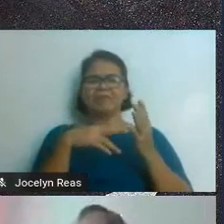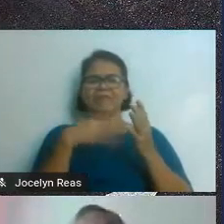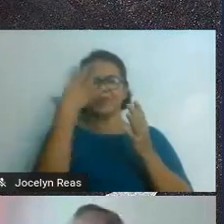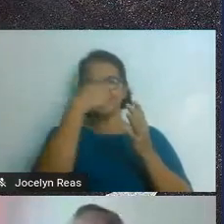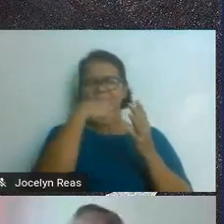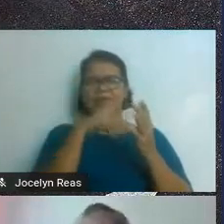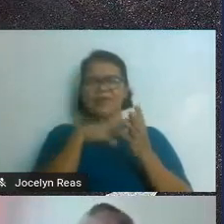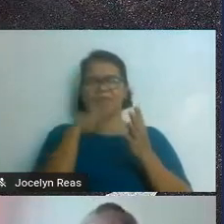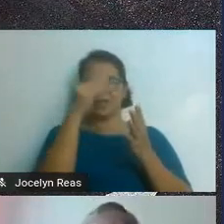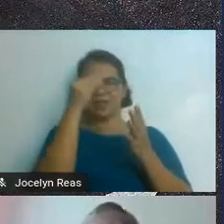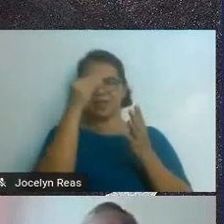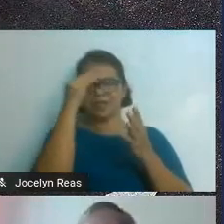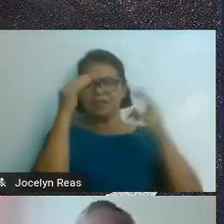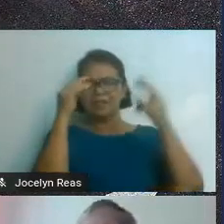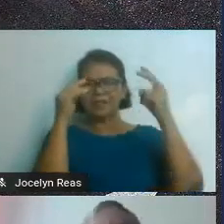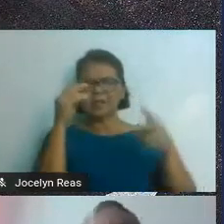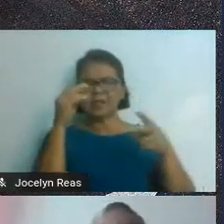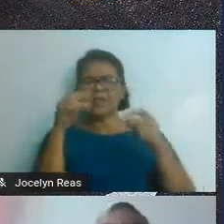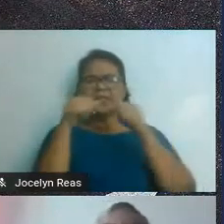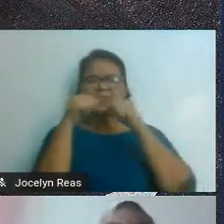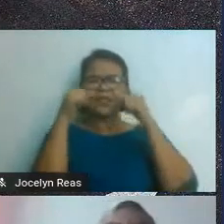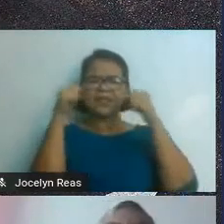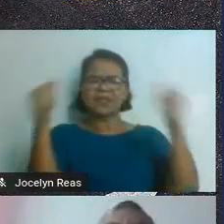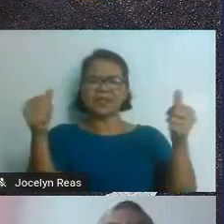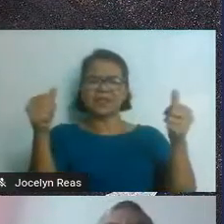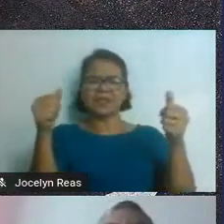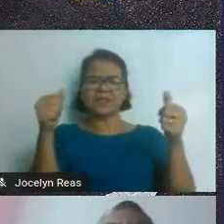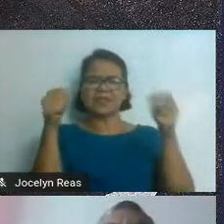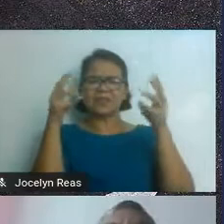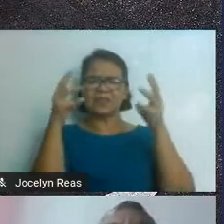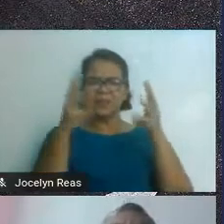success criteria. We will be very clear. Ano ba ang